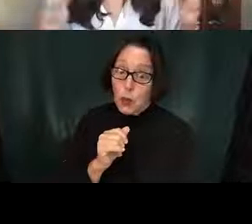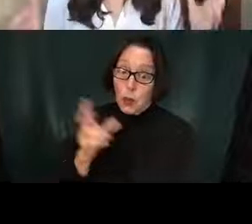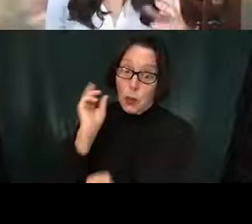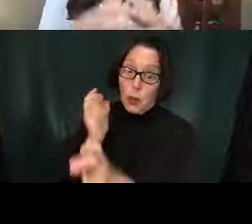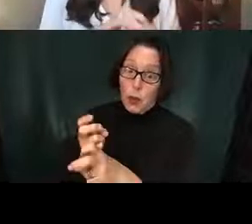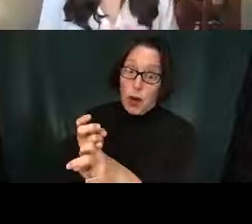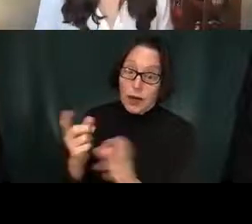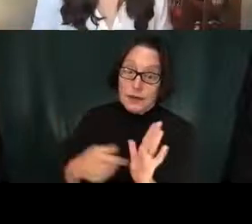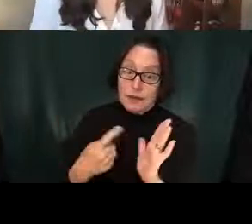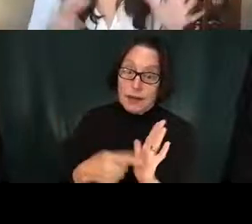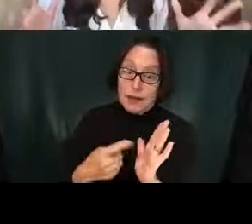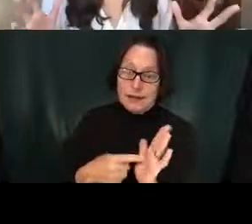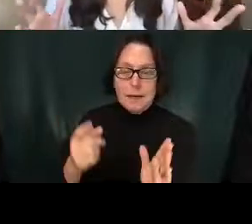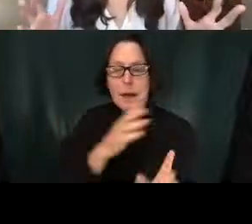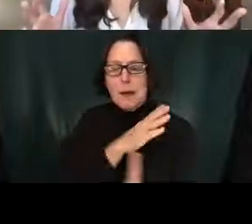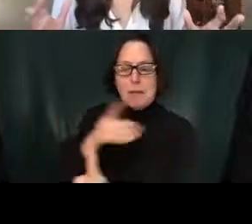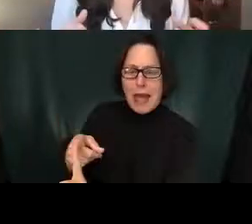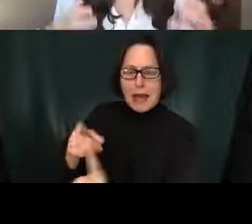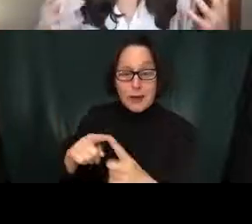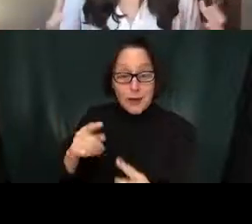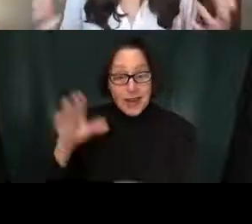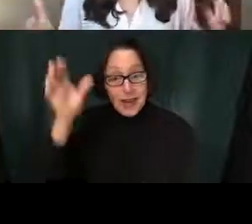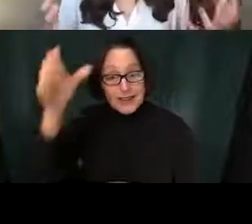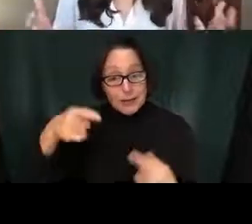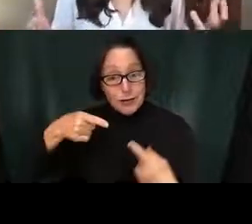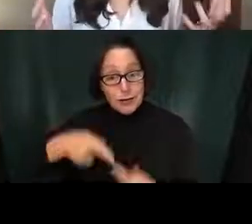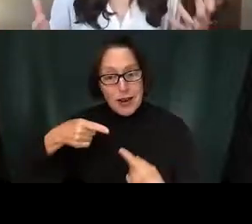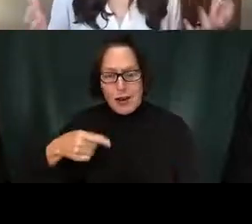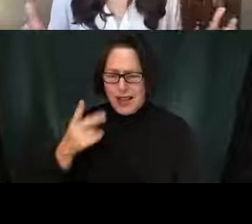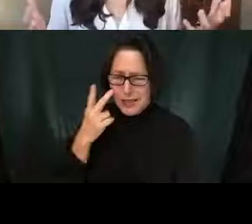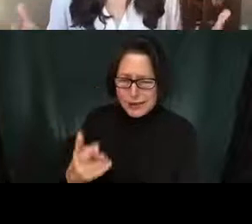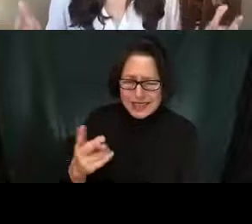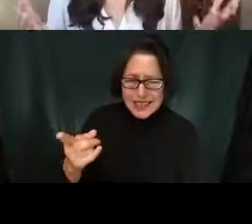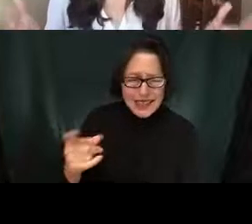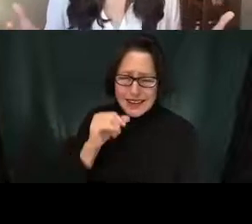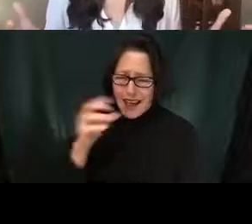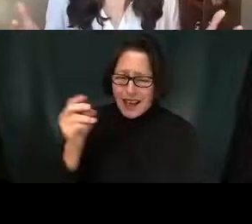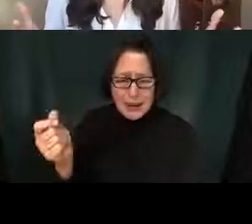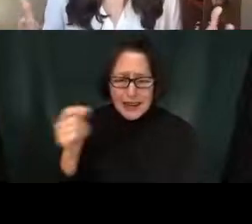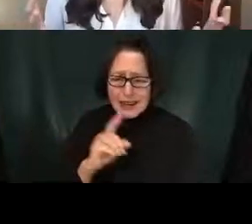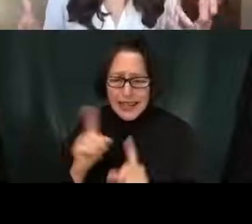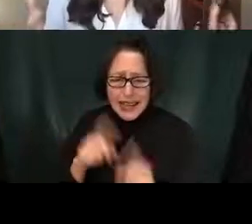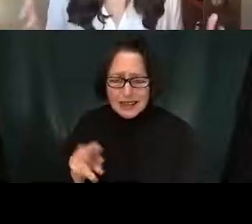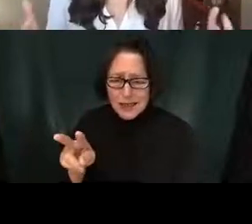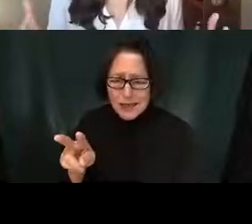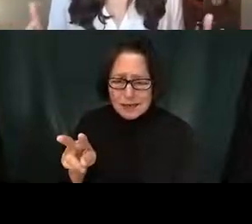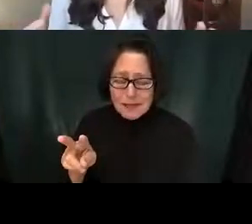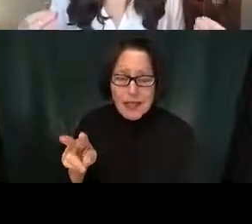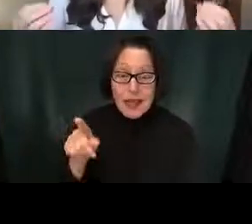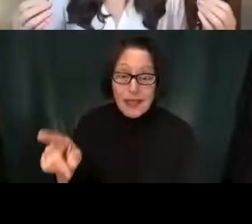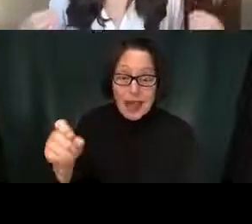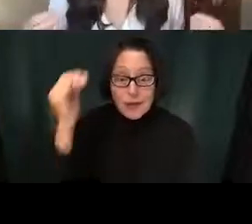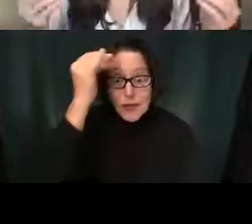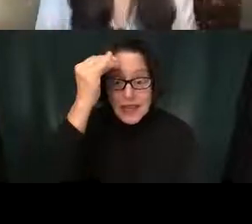So going back to that concept of struggle, when we see someone not immediately having the answer or needing to think for a